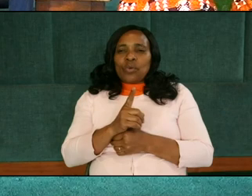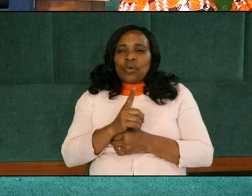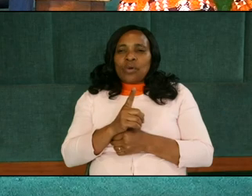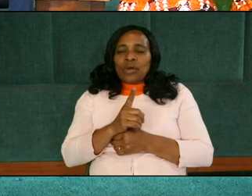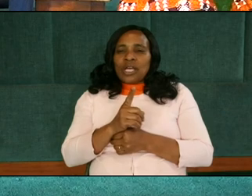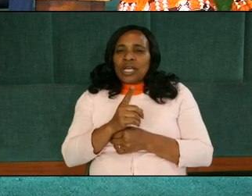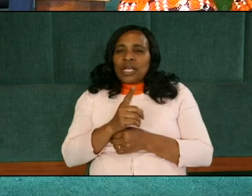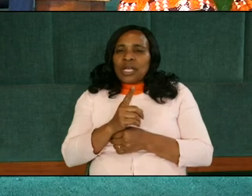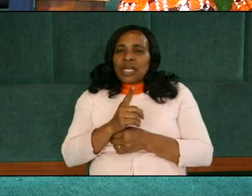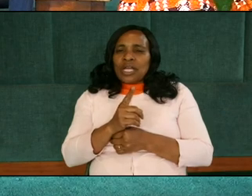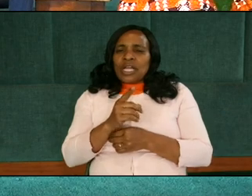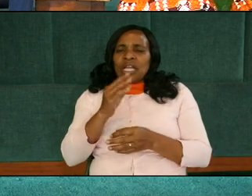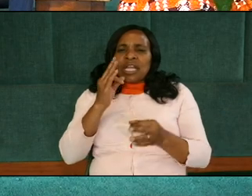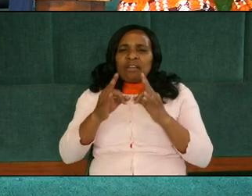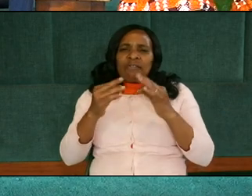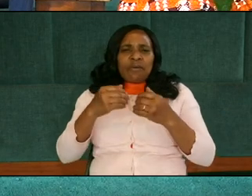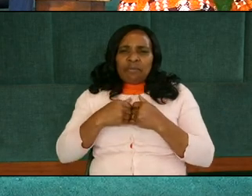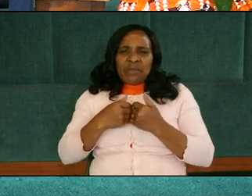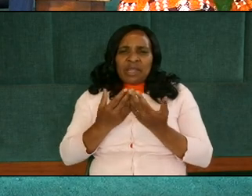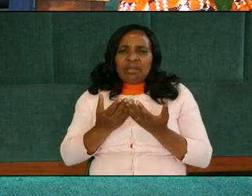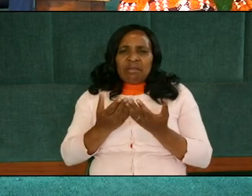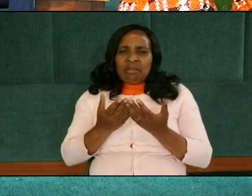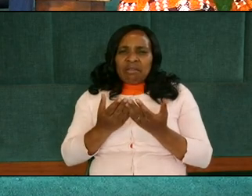even if I'm not necessarily